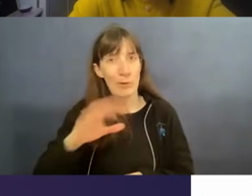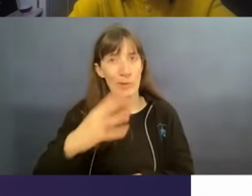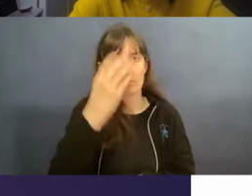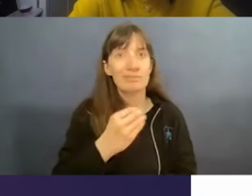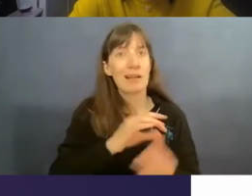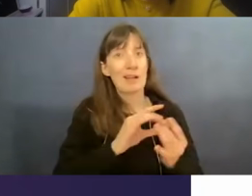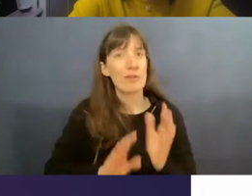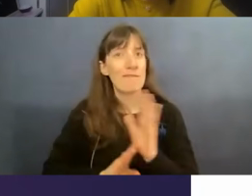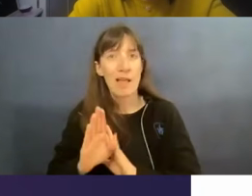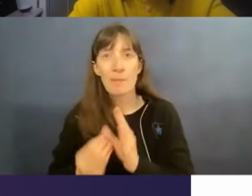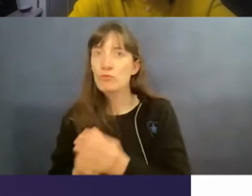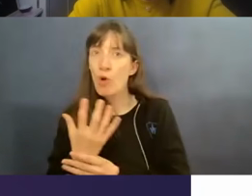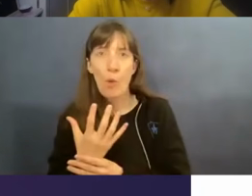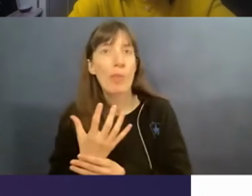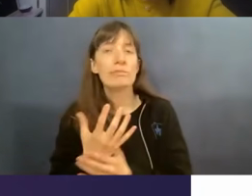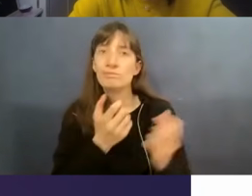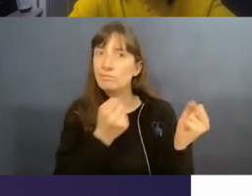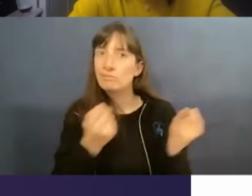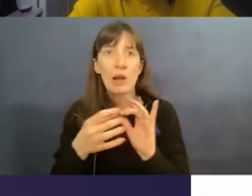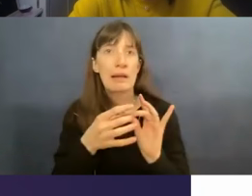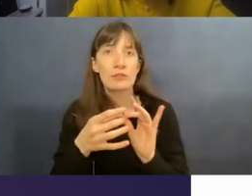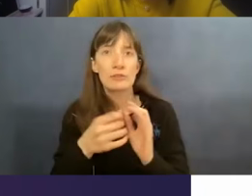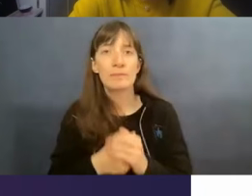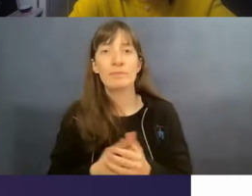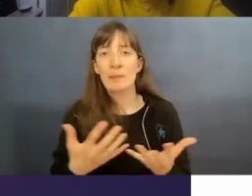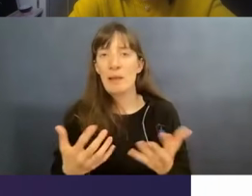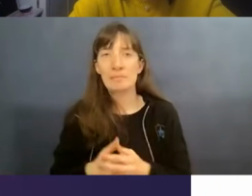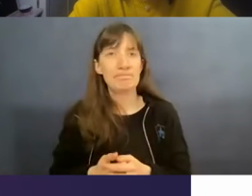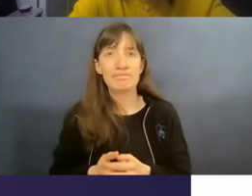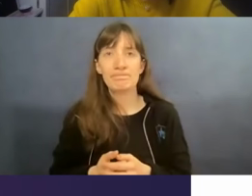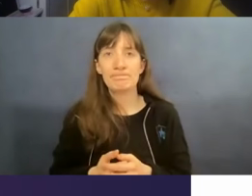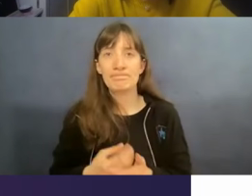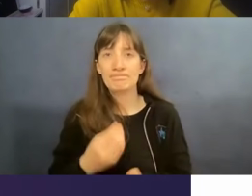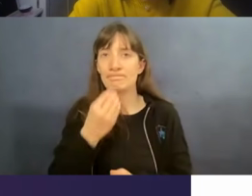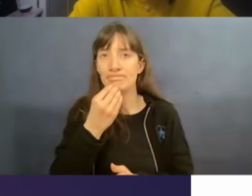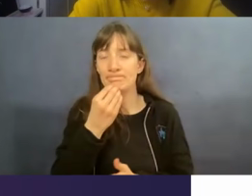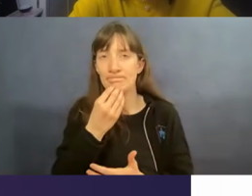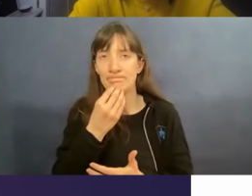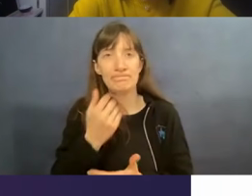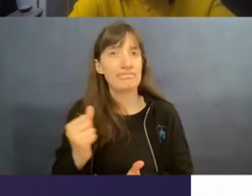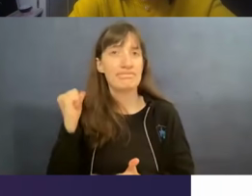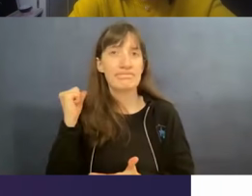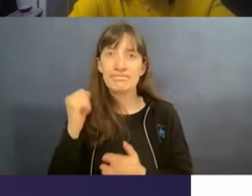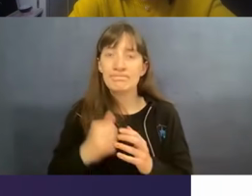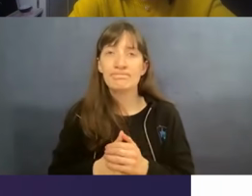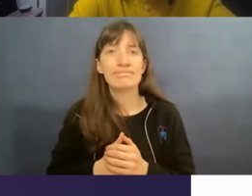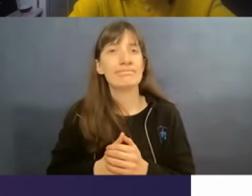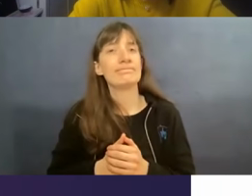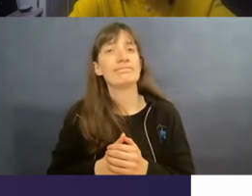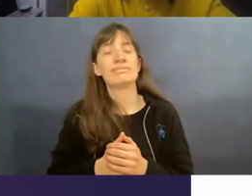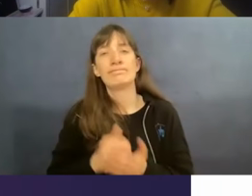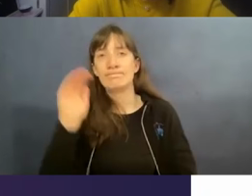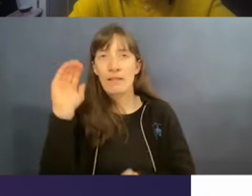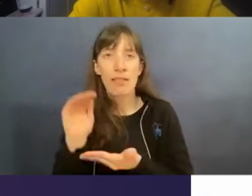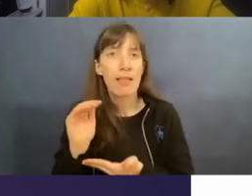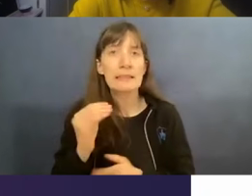and our growth and everything too. They may not want to eat, right? So their eating can be